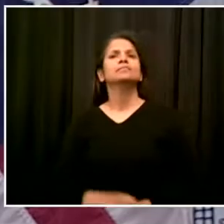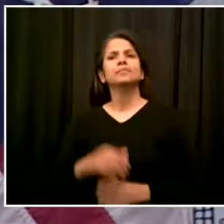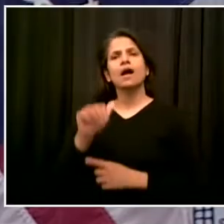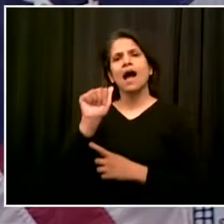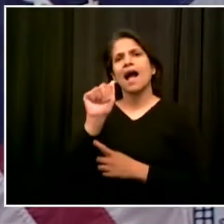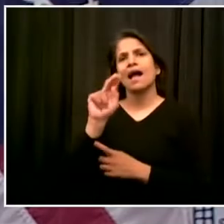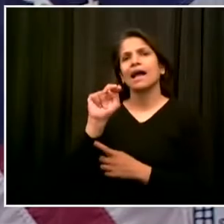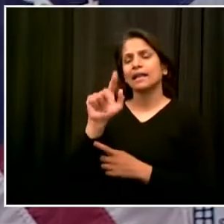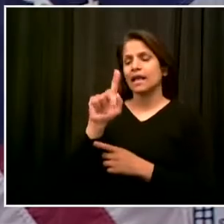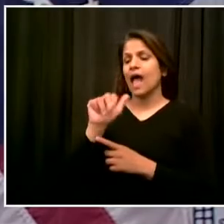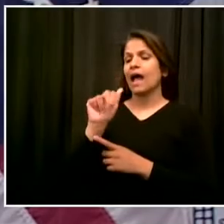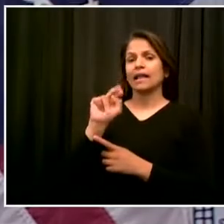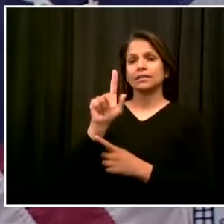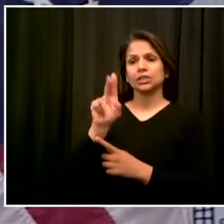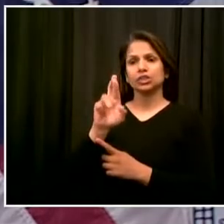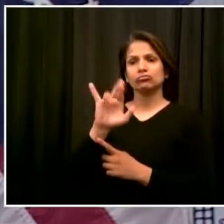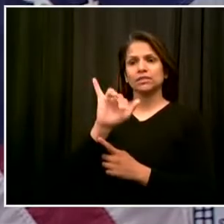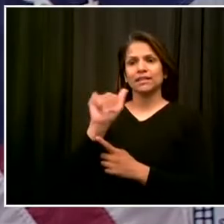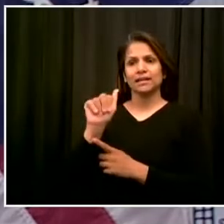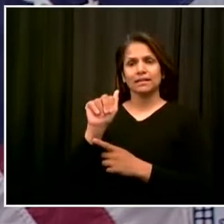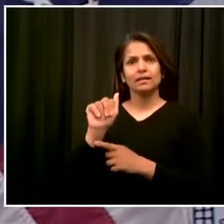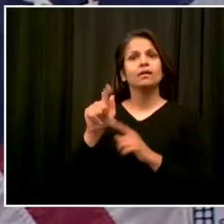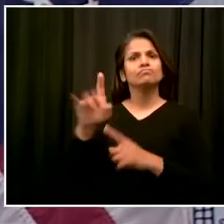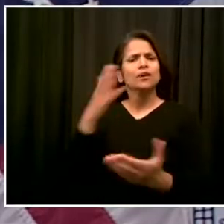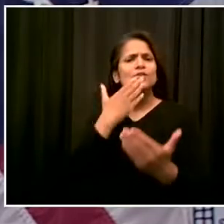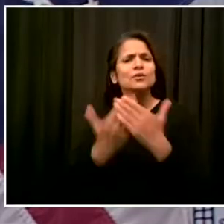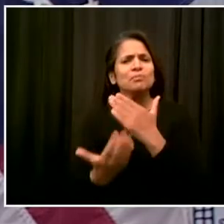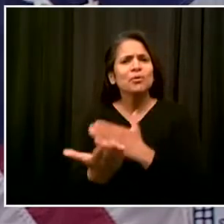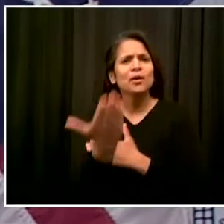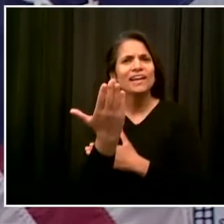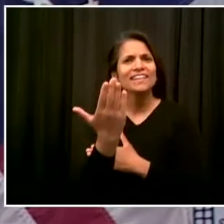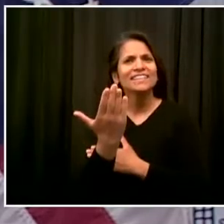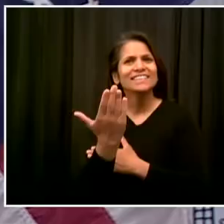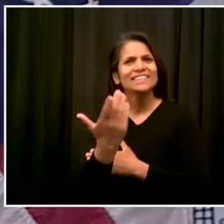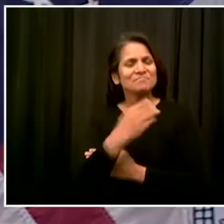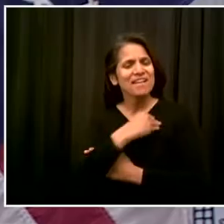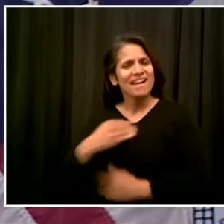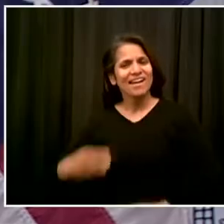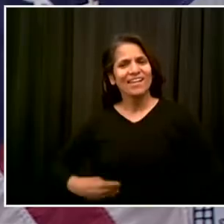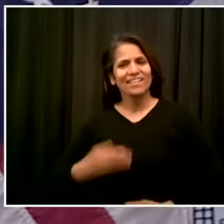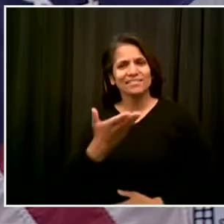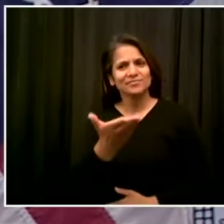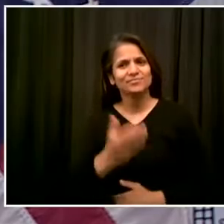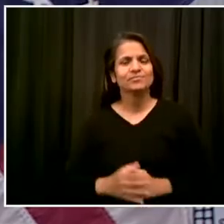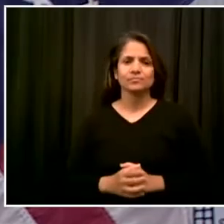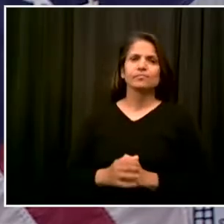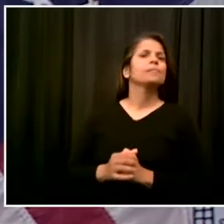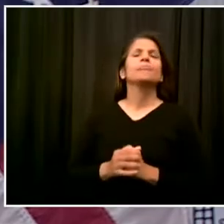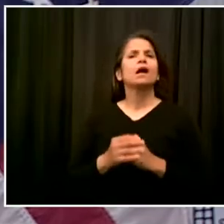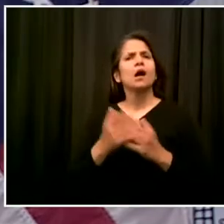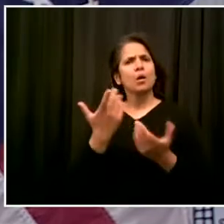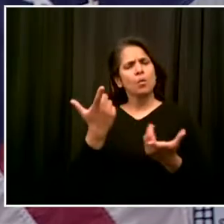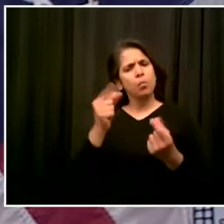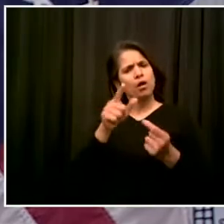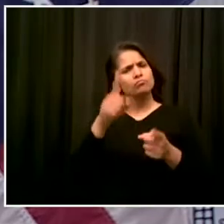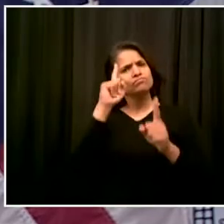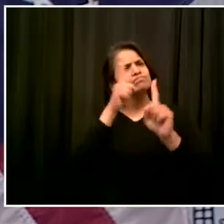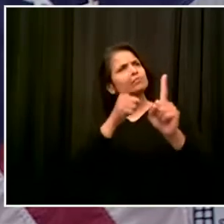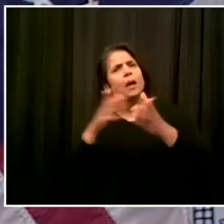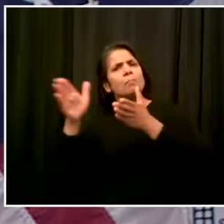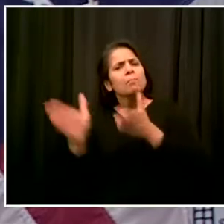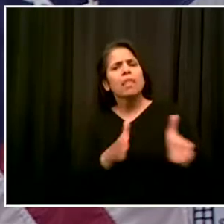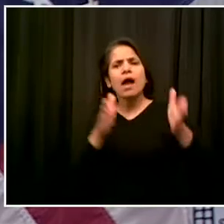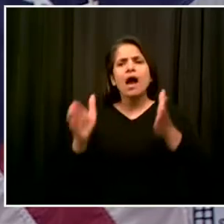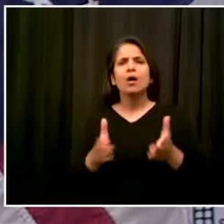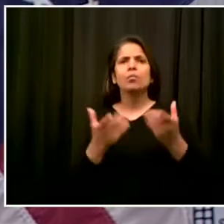the spike in violence? And does that complicate or inform the discussions that you all are having